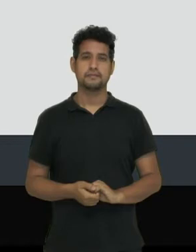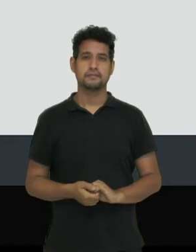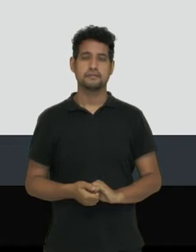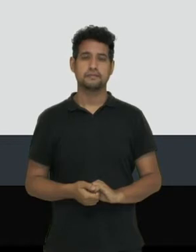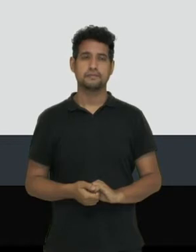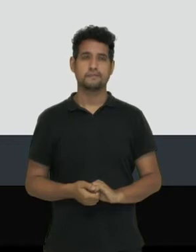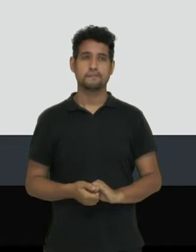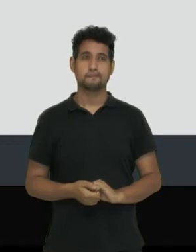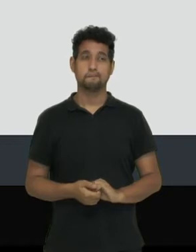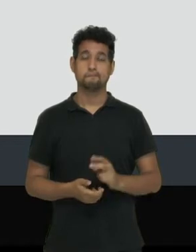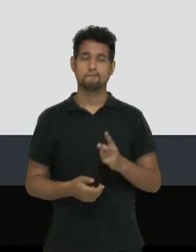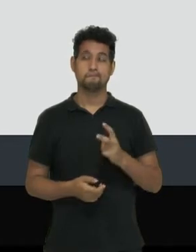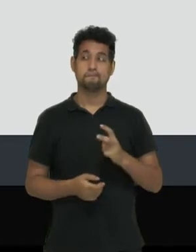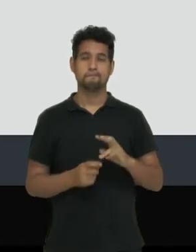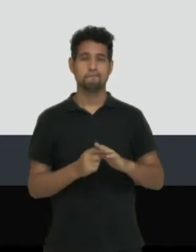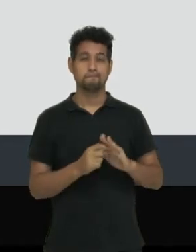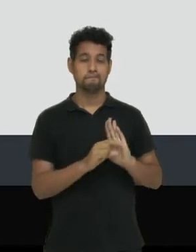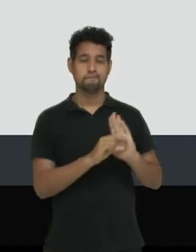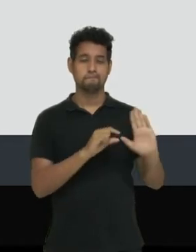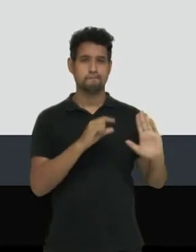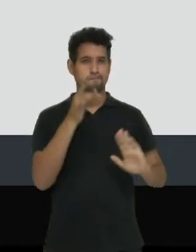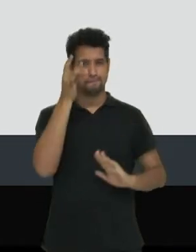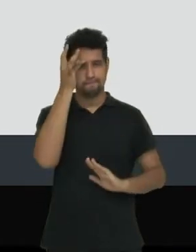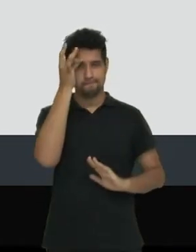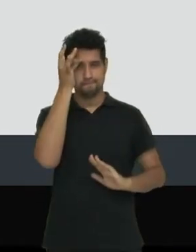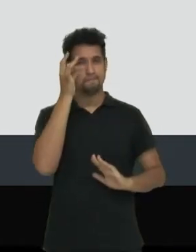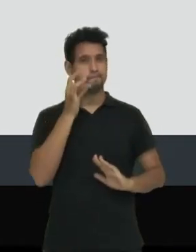Writing. Writing.